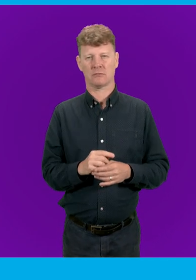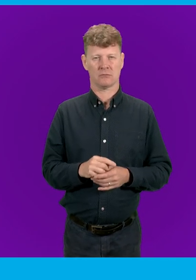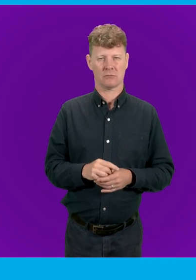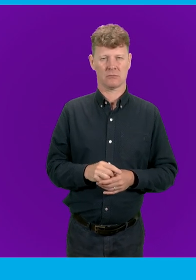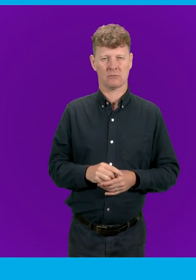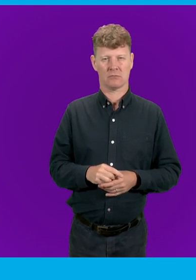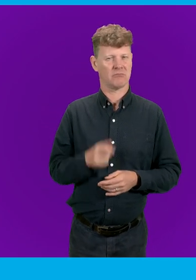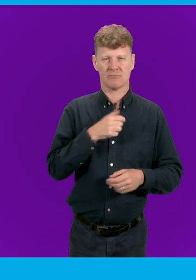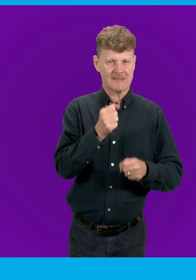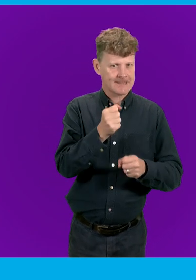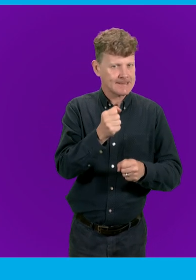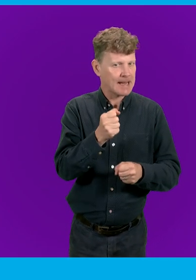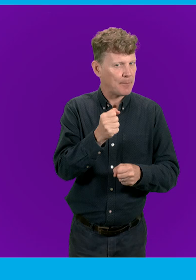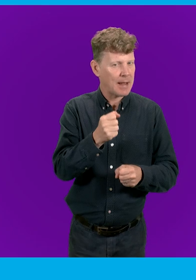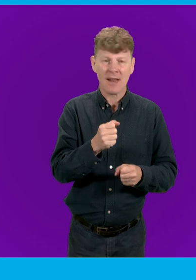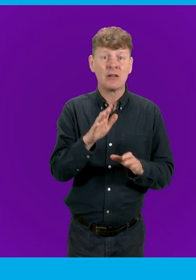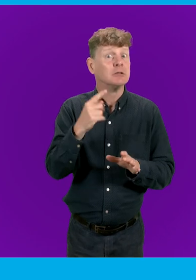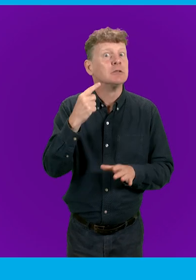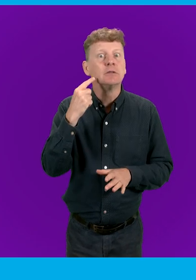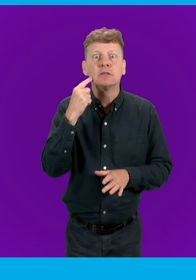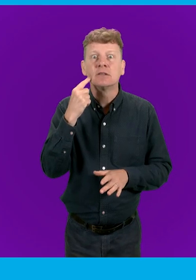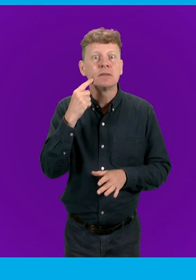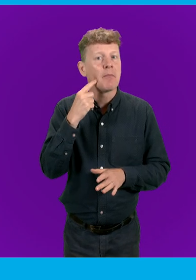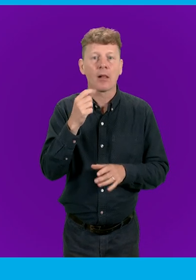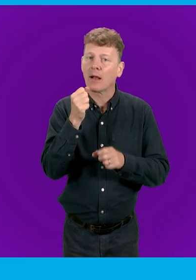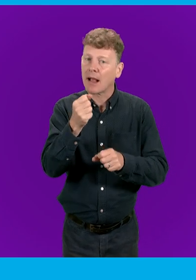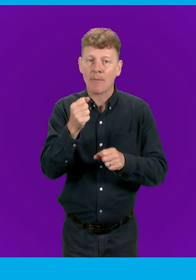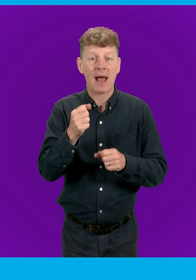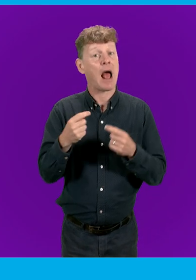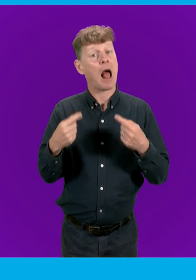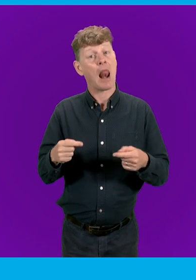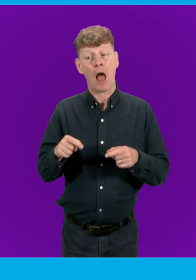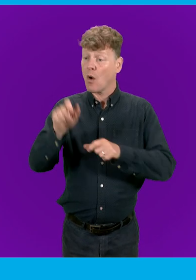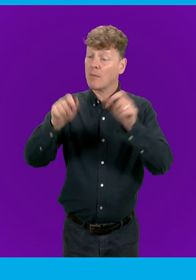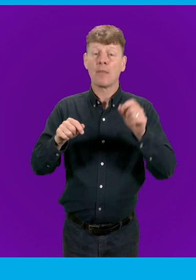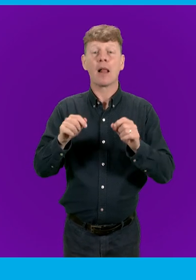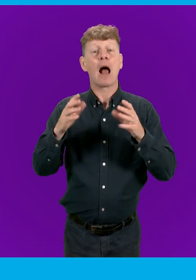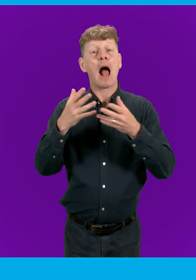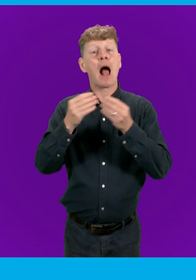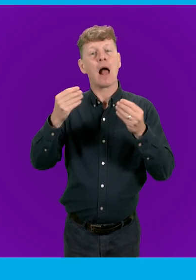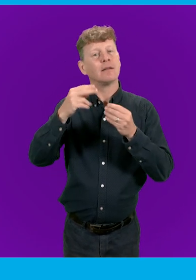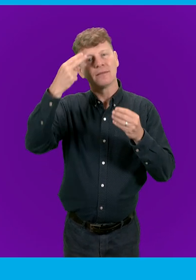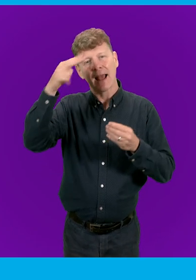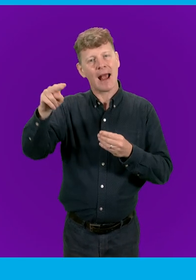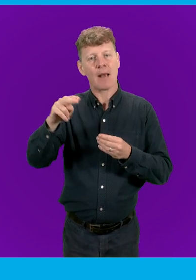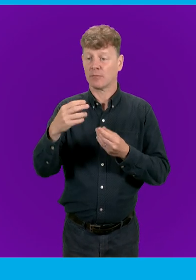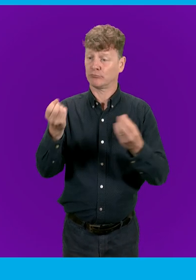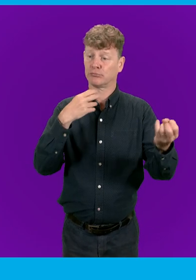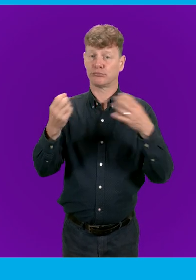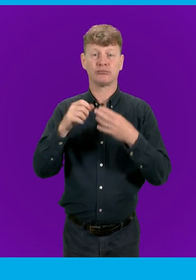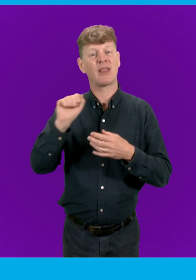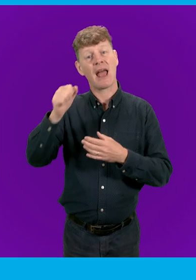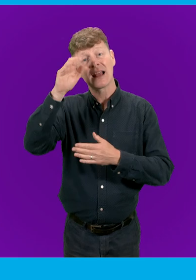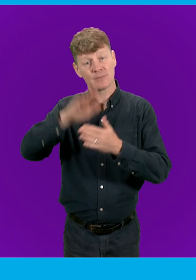was allow, it was very simple. It just allowed people to anonymously report experiences that had happened to them and at